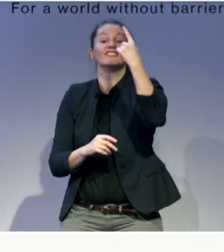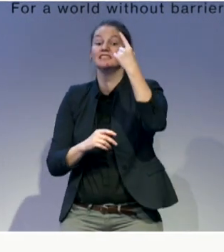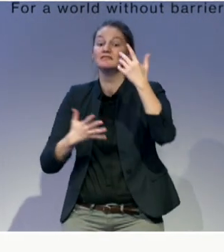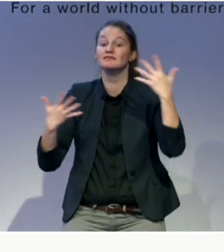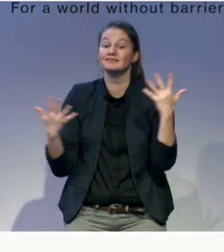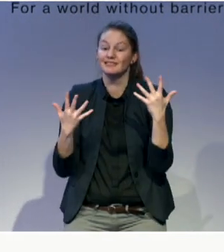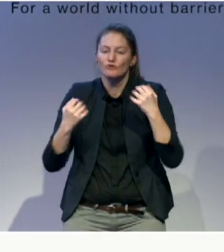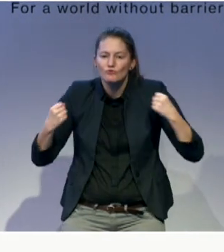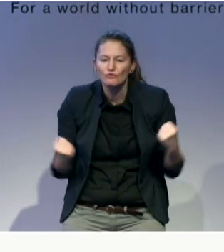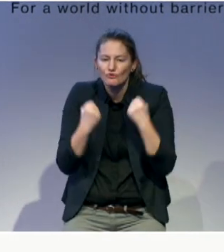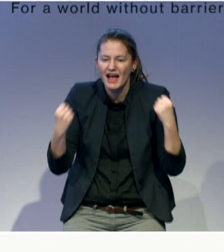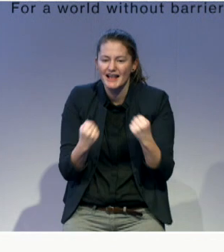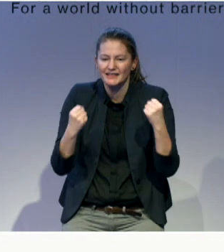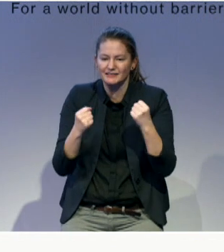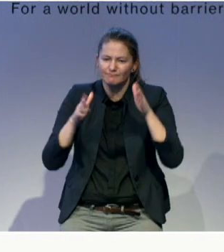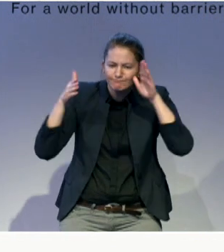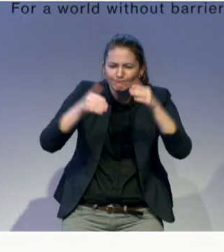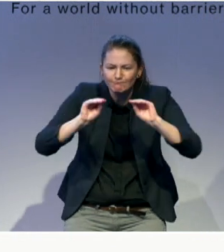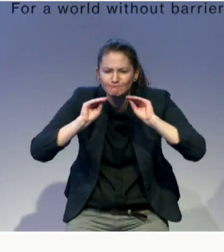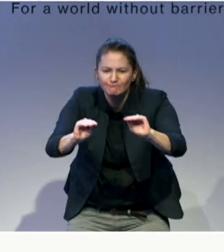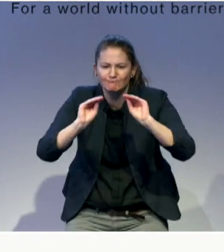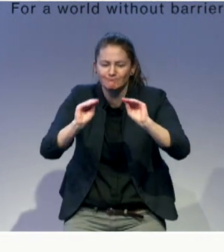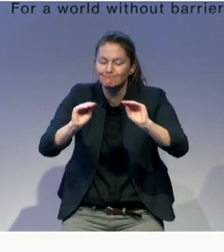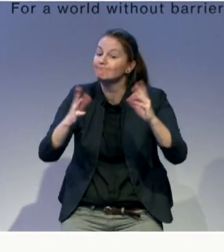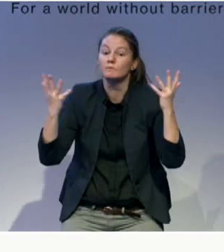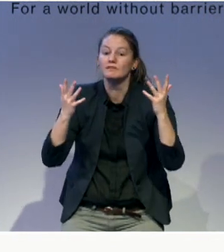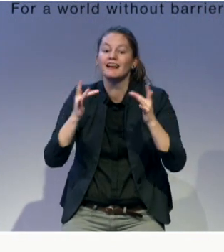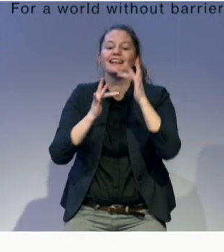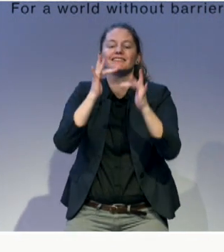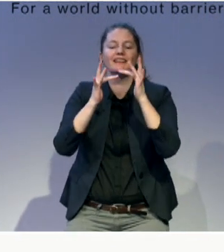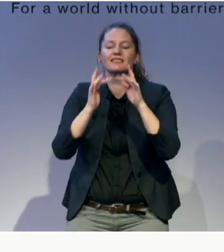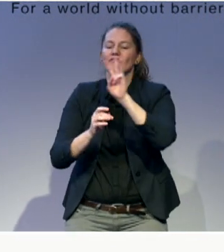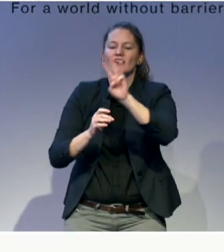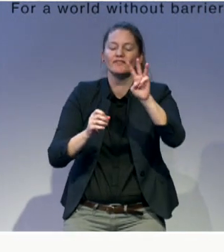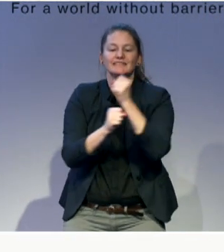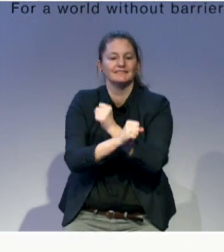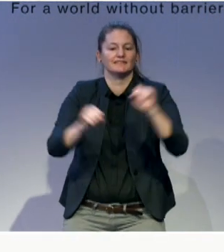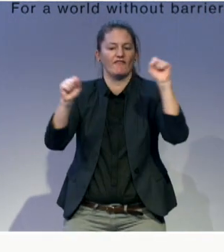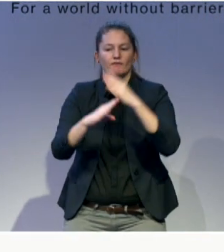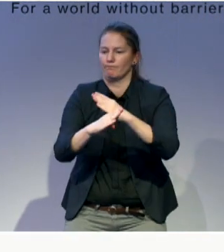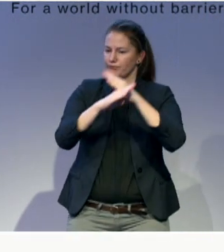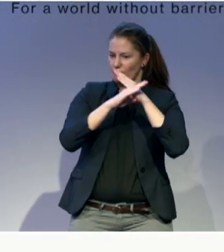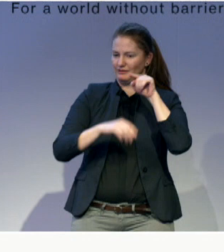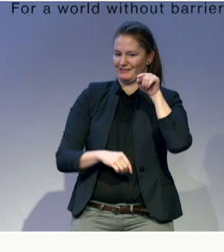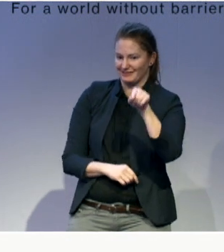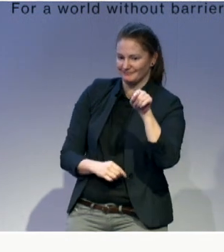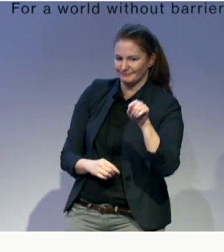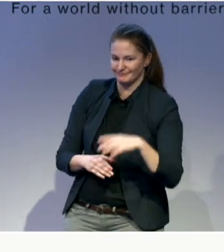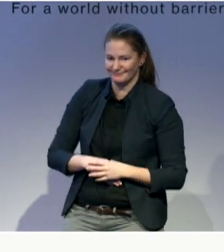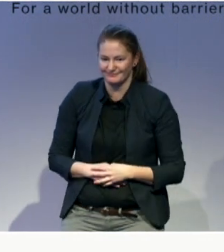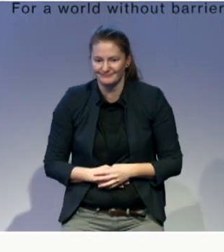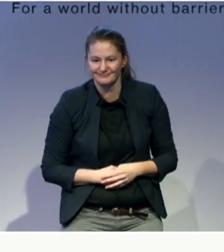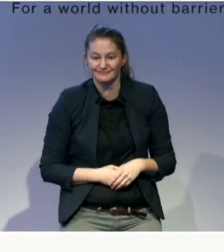cybersecurity. And we are looking forward presenting the result as a white paper on